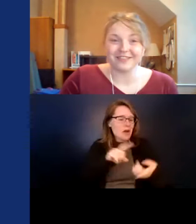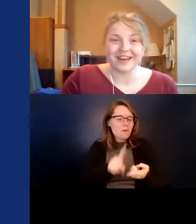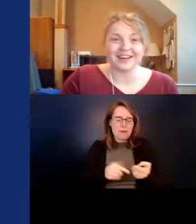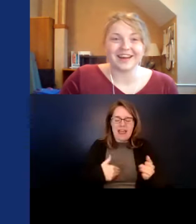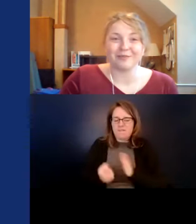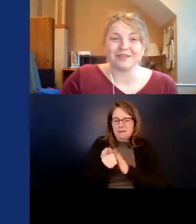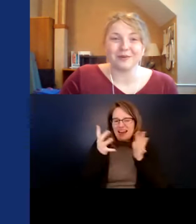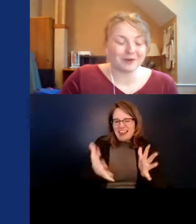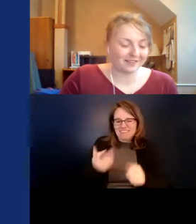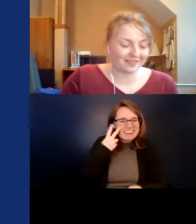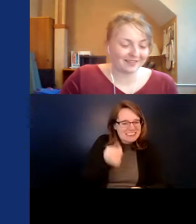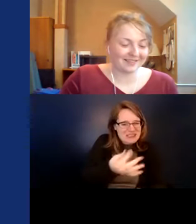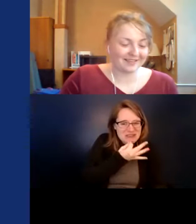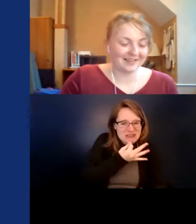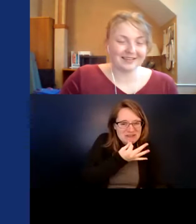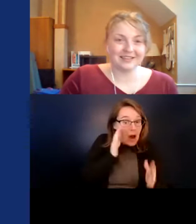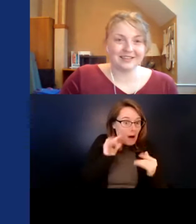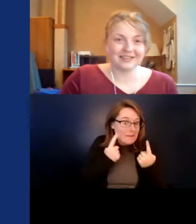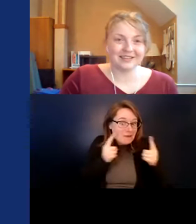you on the other side. I hope this one works.